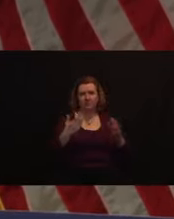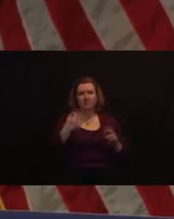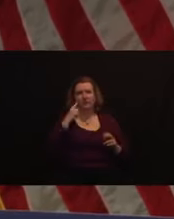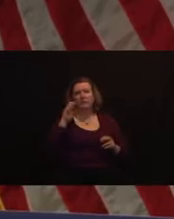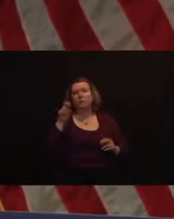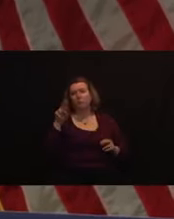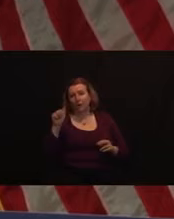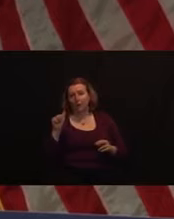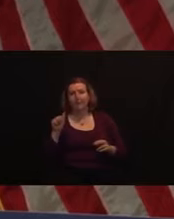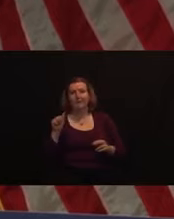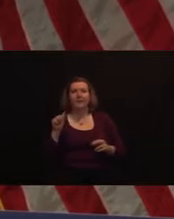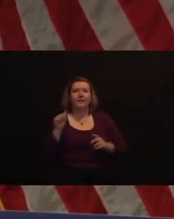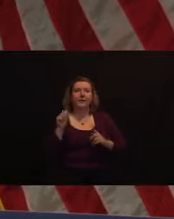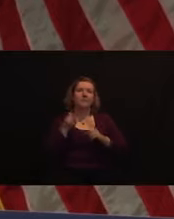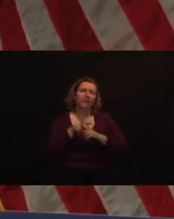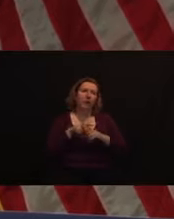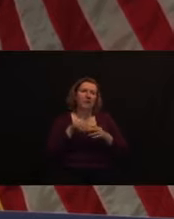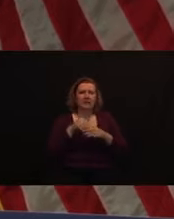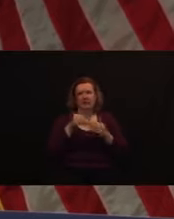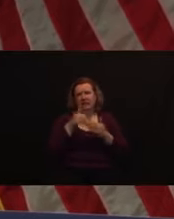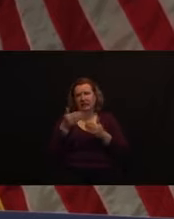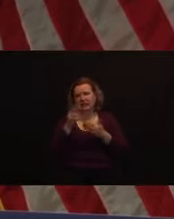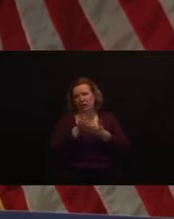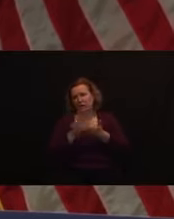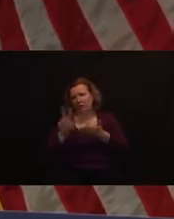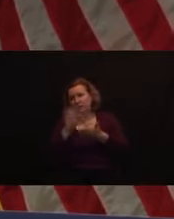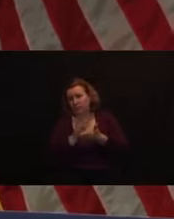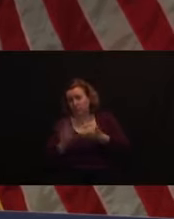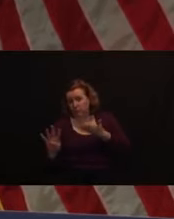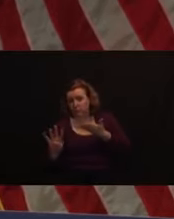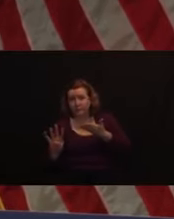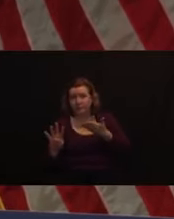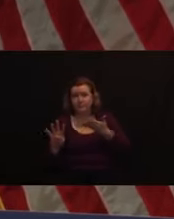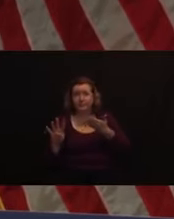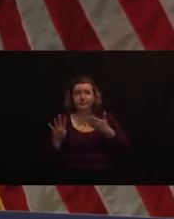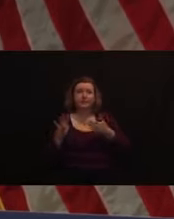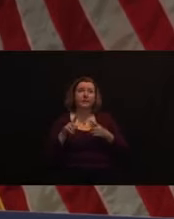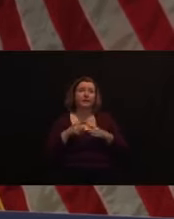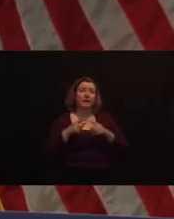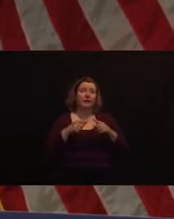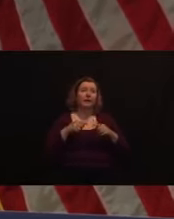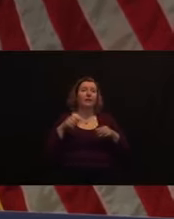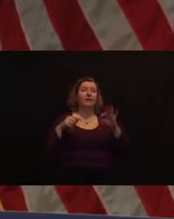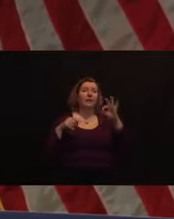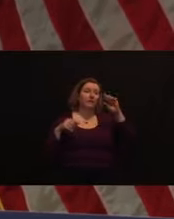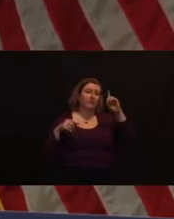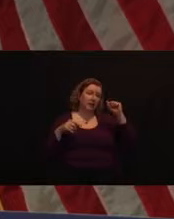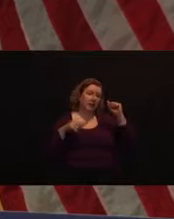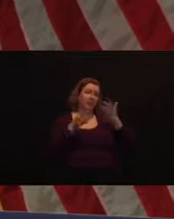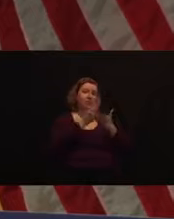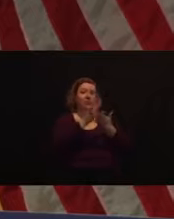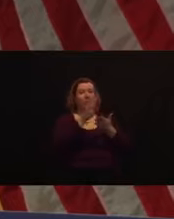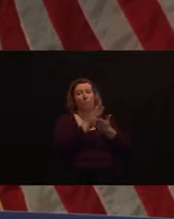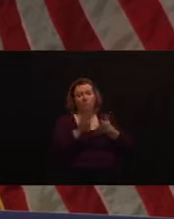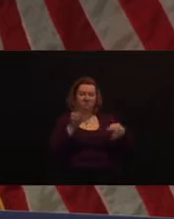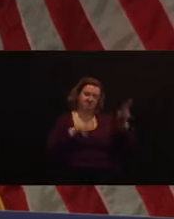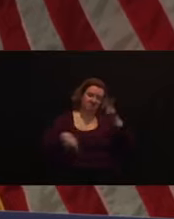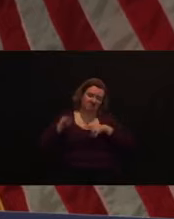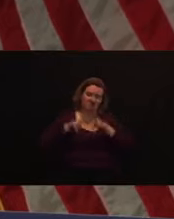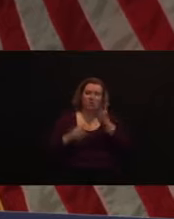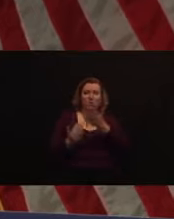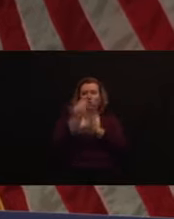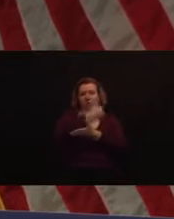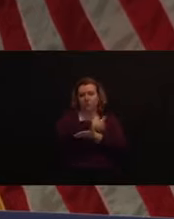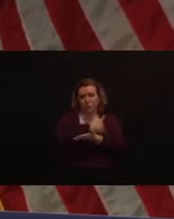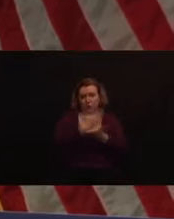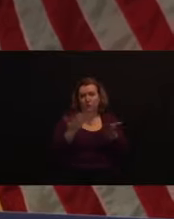next 3 or 4 weeks, which is what they implied, it'll take the FDA 3 or 4 weeks to basically review it with input from their advisory